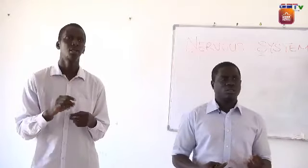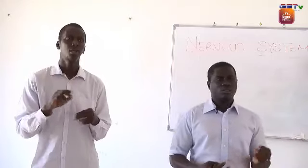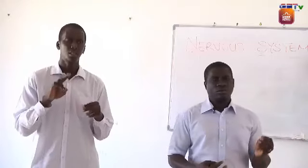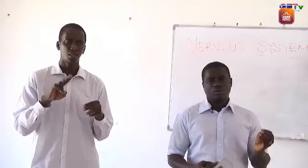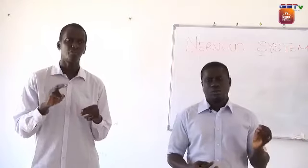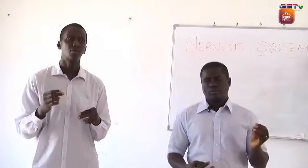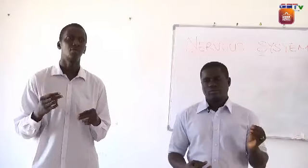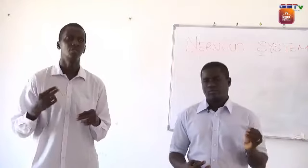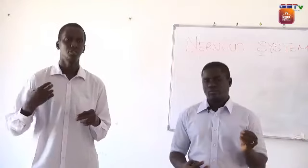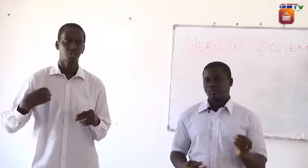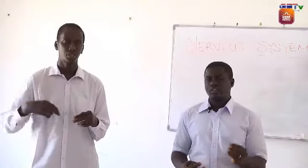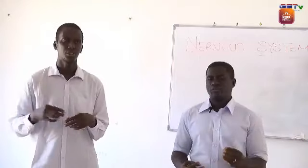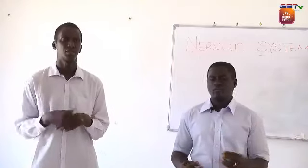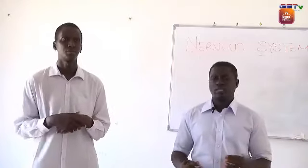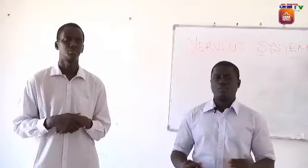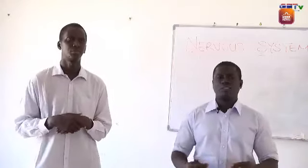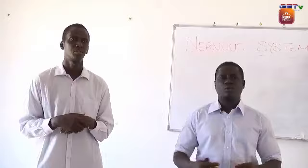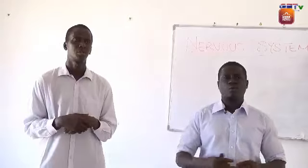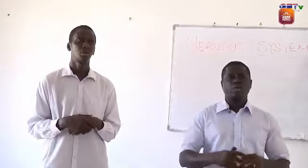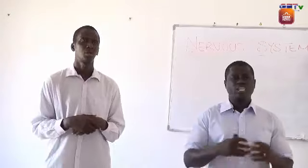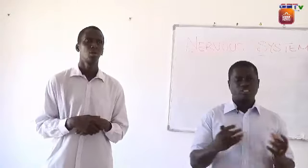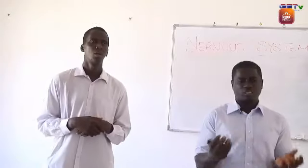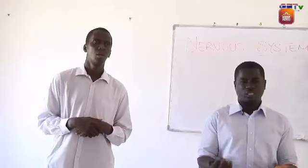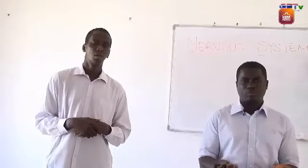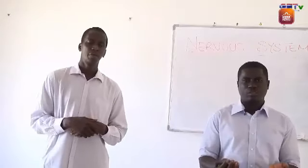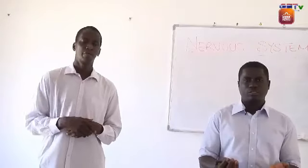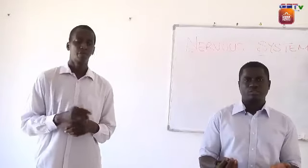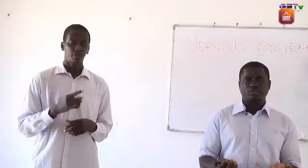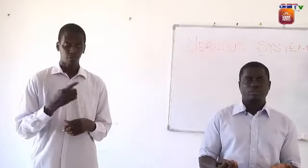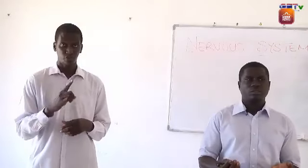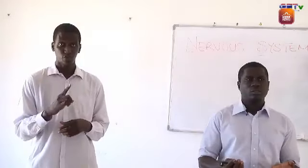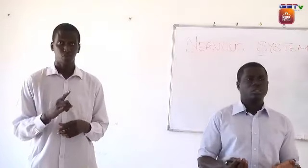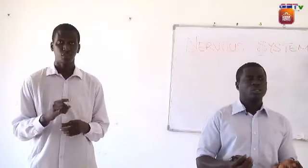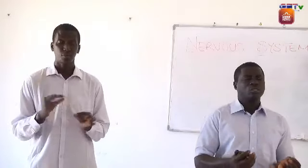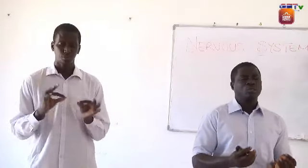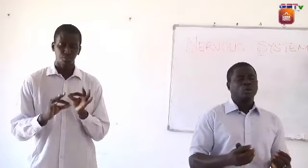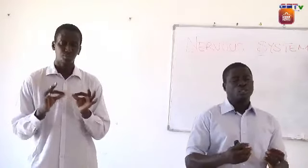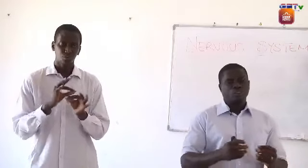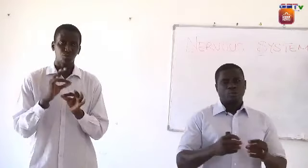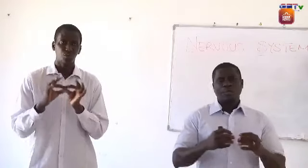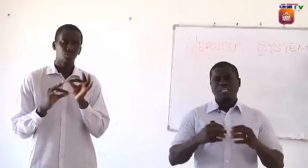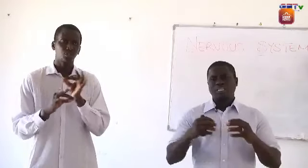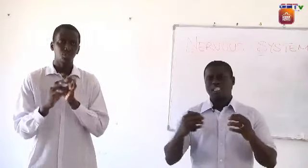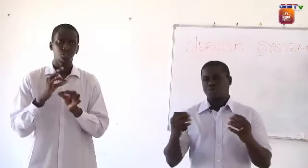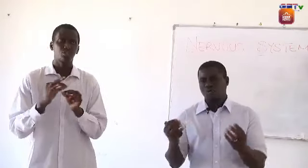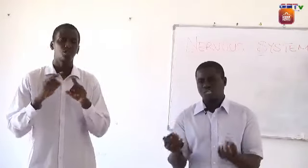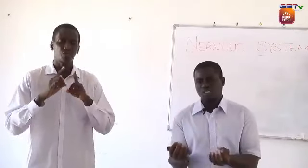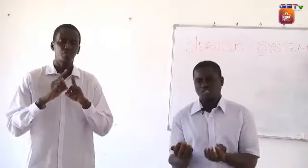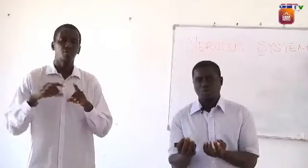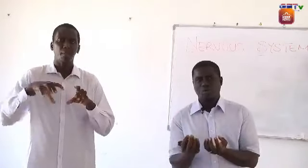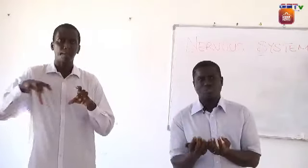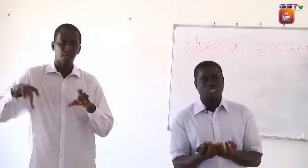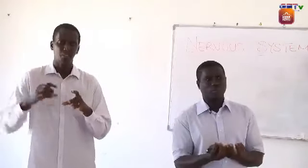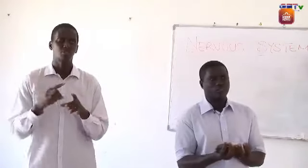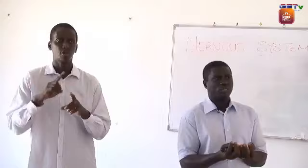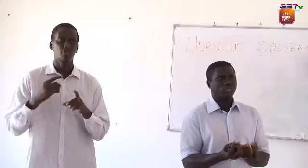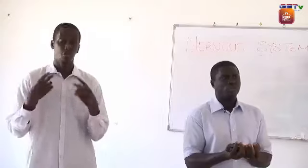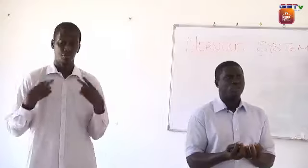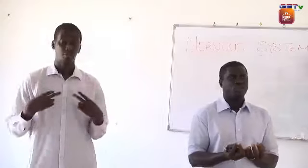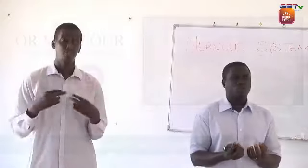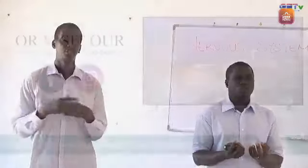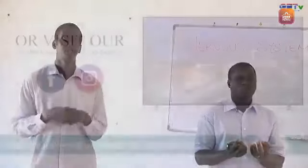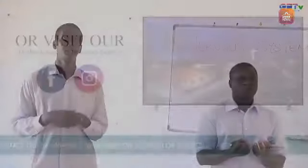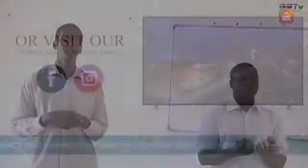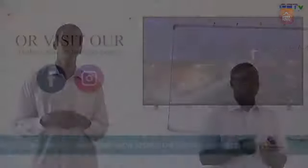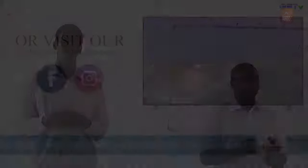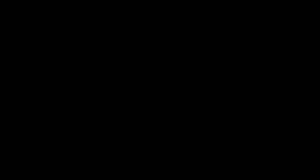4464-838. WhatsApp us first on of all, there must be coordination in the body. Or you can visit so our when Facebook that coordination page is or Instagram in the body, on